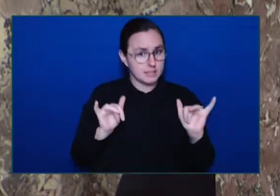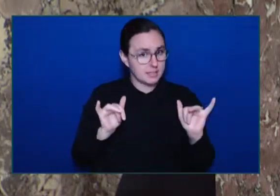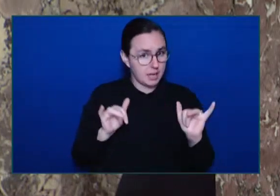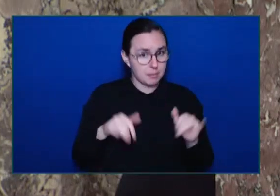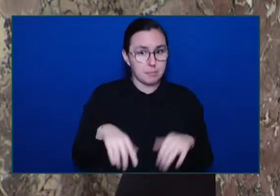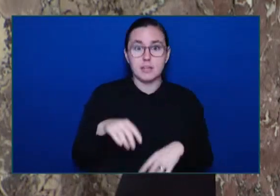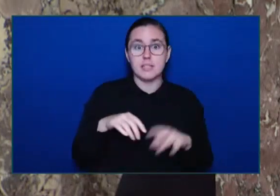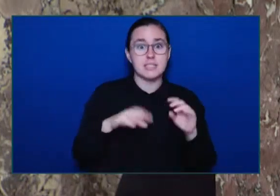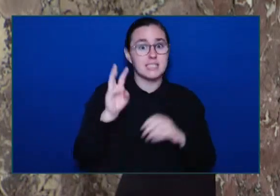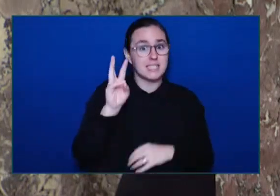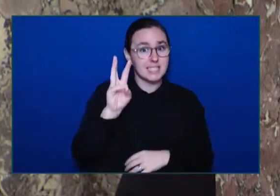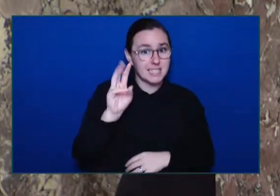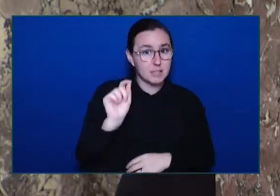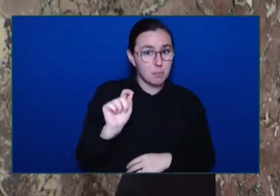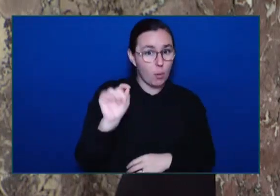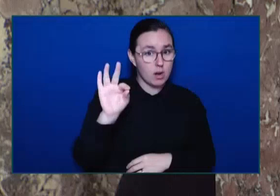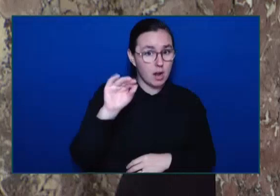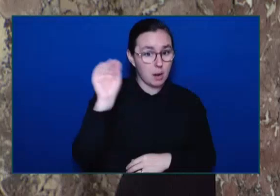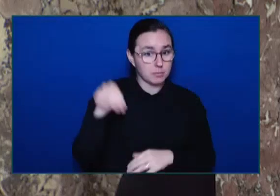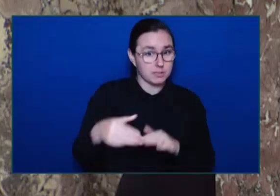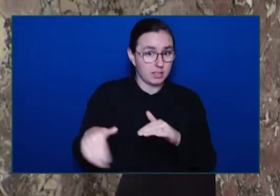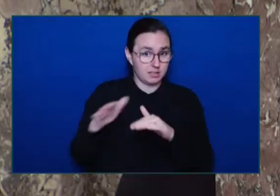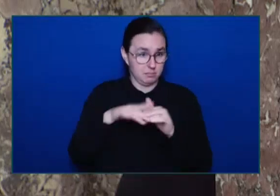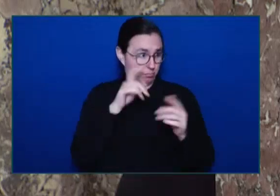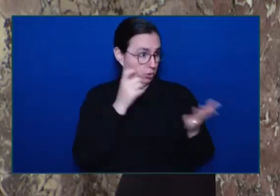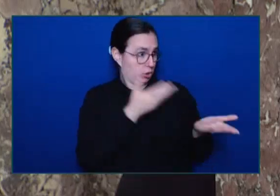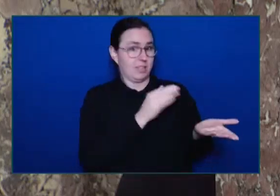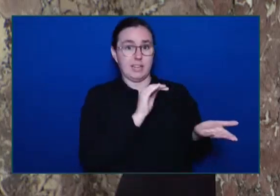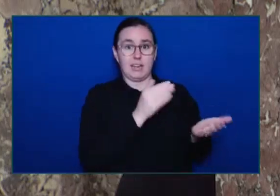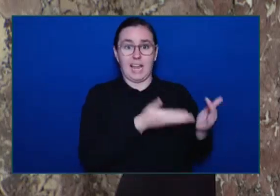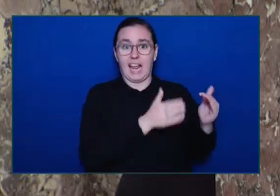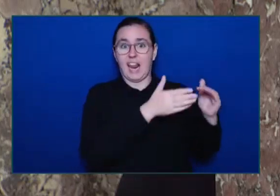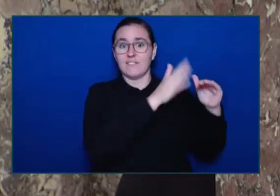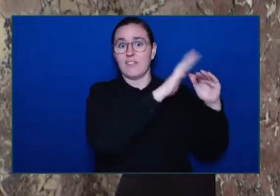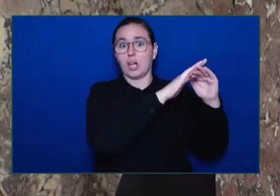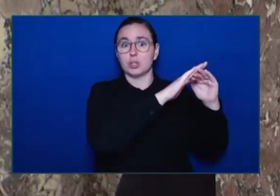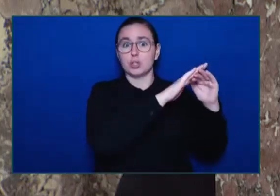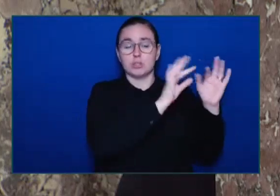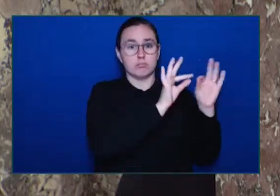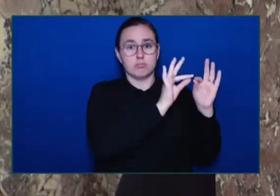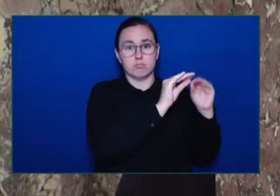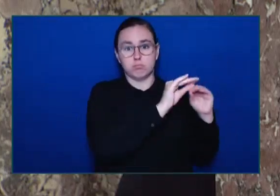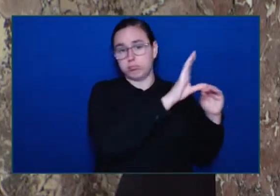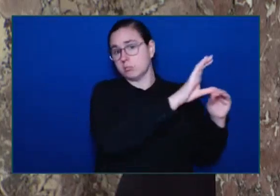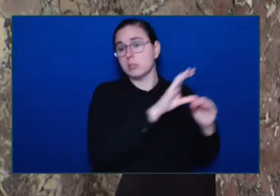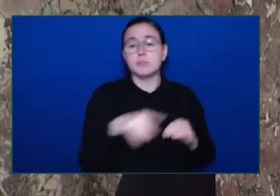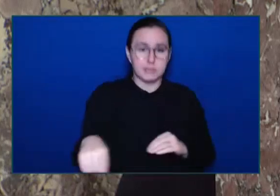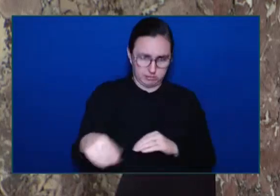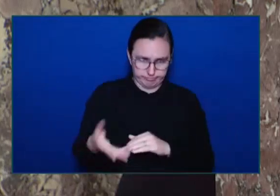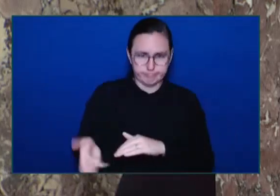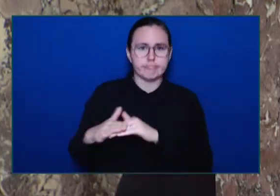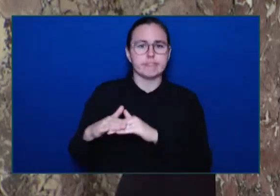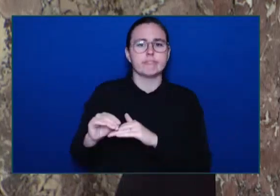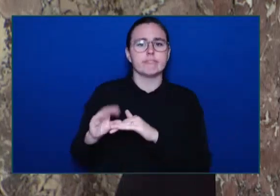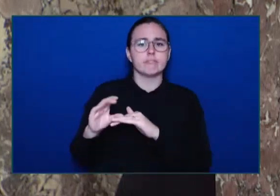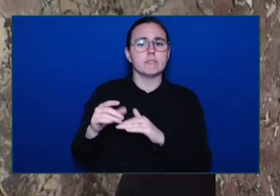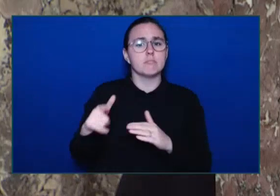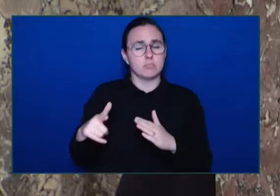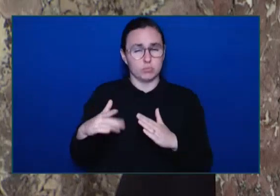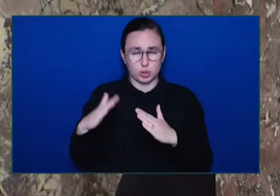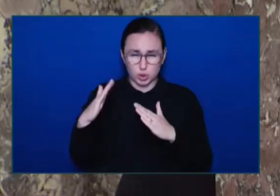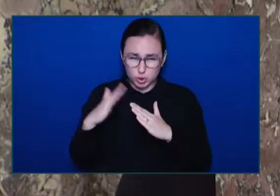the inflation rate for last year. Again, this is the highest of all provinces in the country. We're really proud of that.